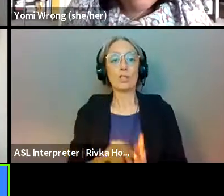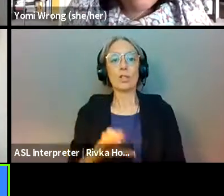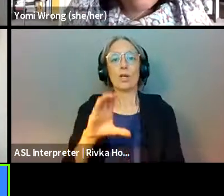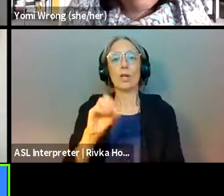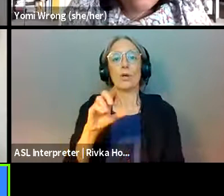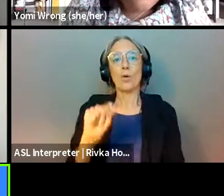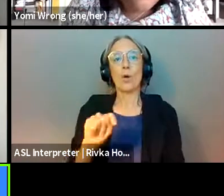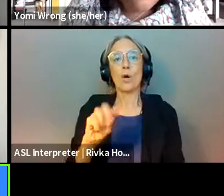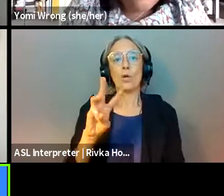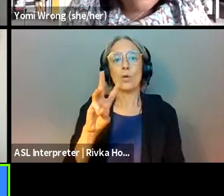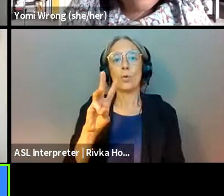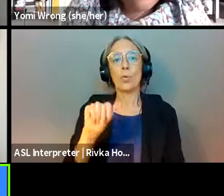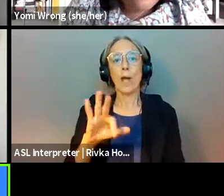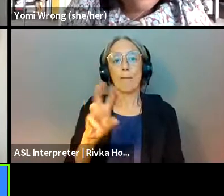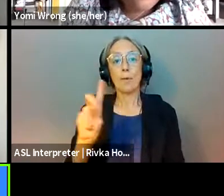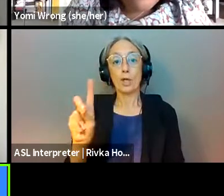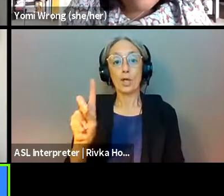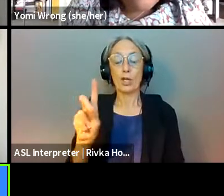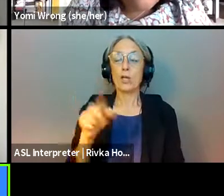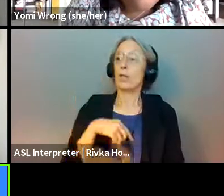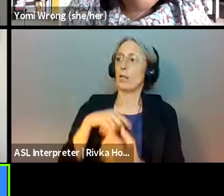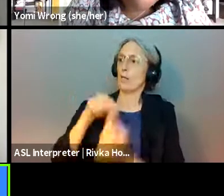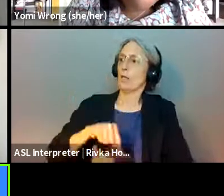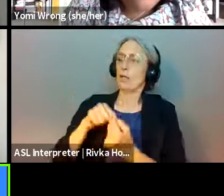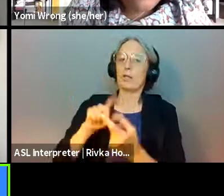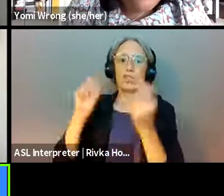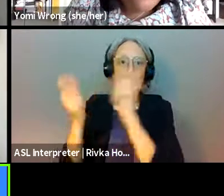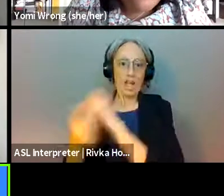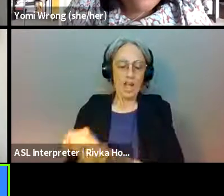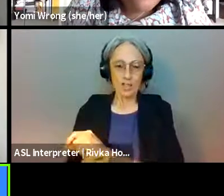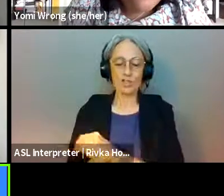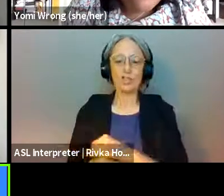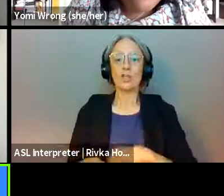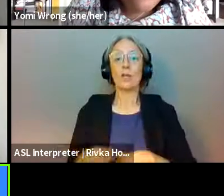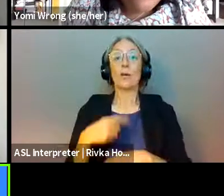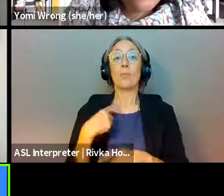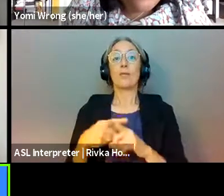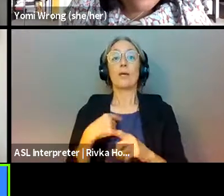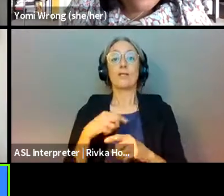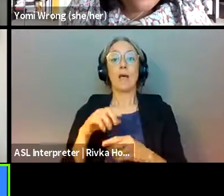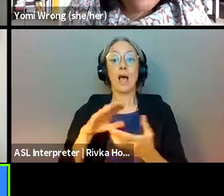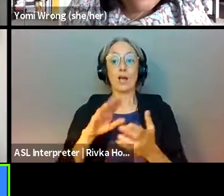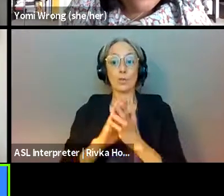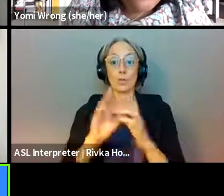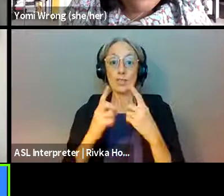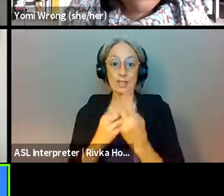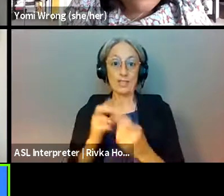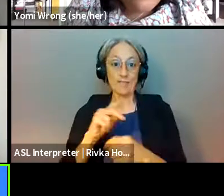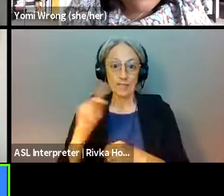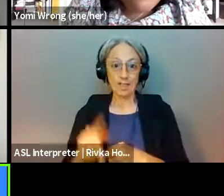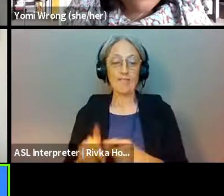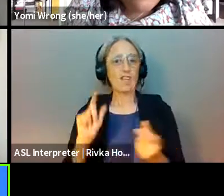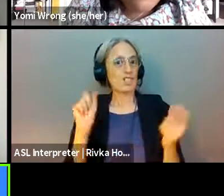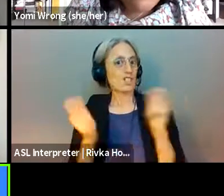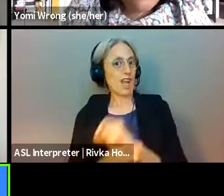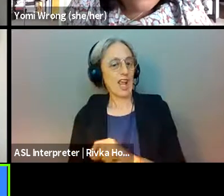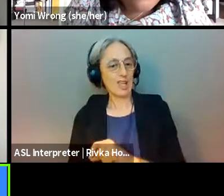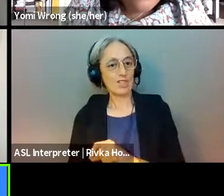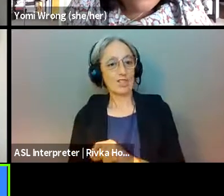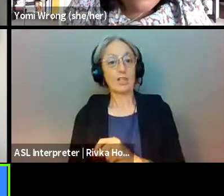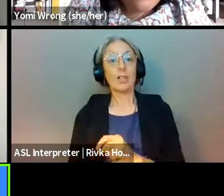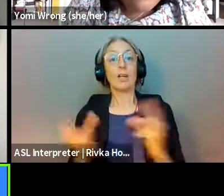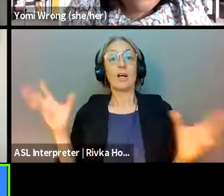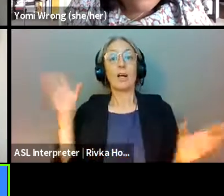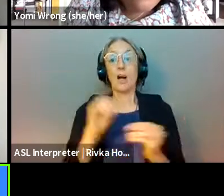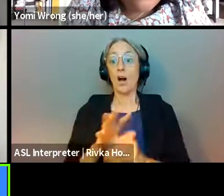them to change. And we got our school district of Philadelphia to create an extension. And out of all the 500 school districts, we